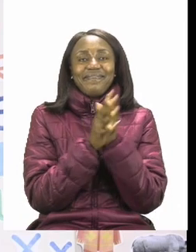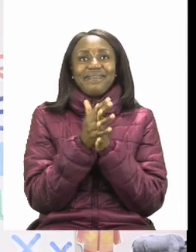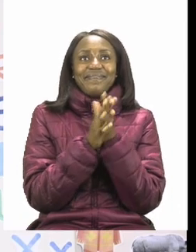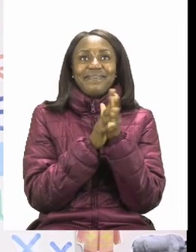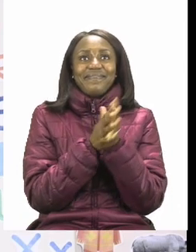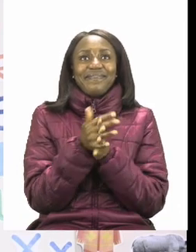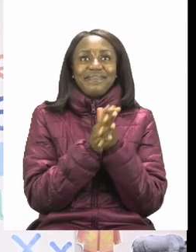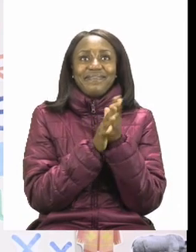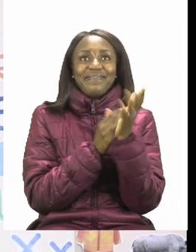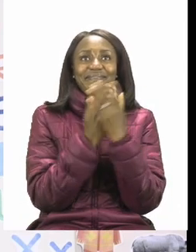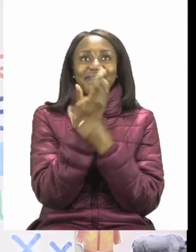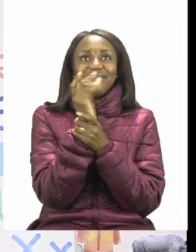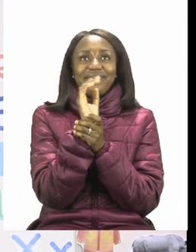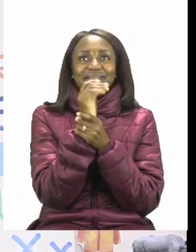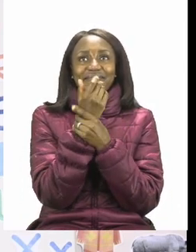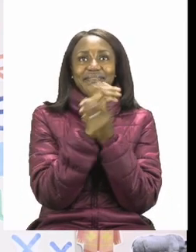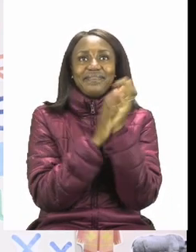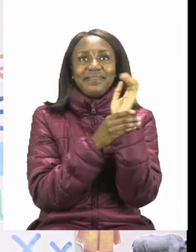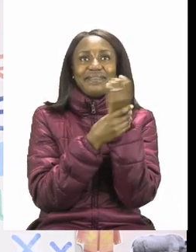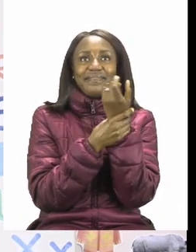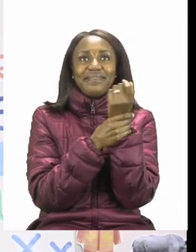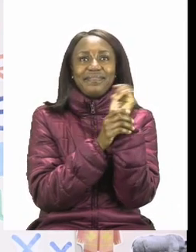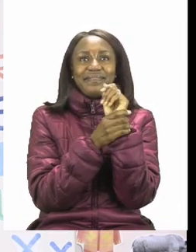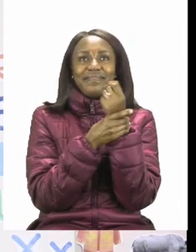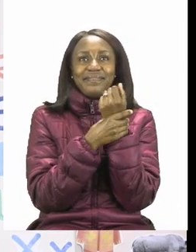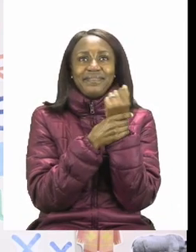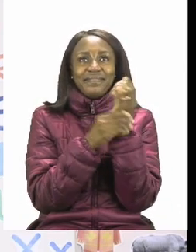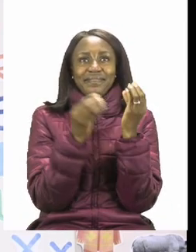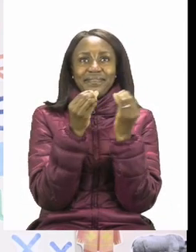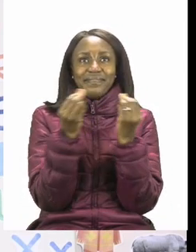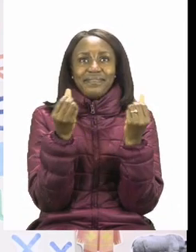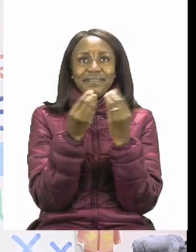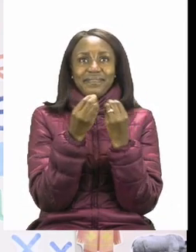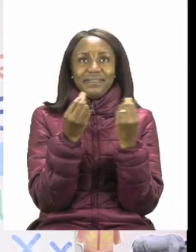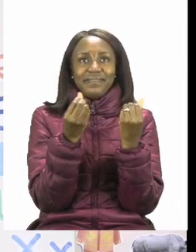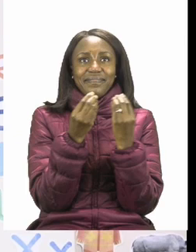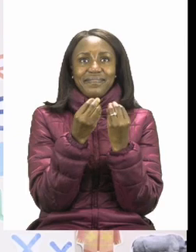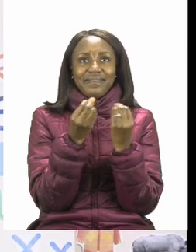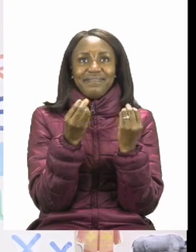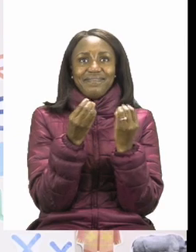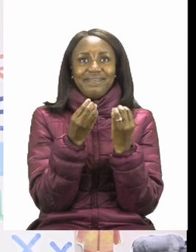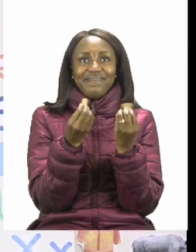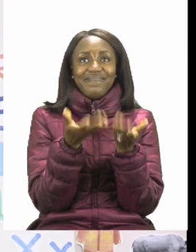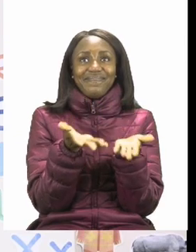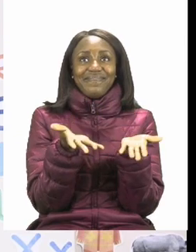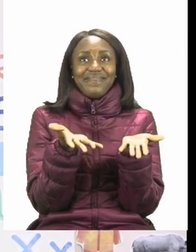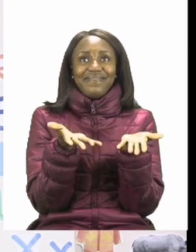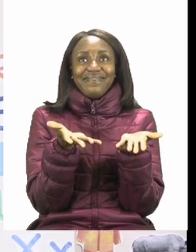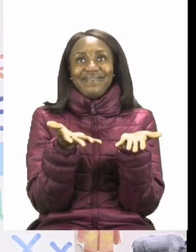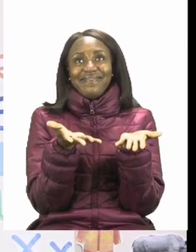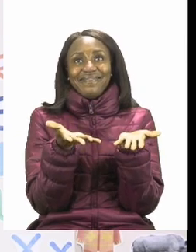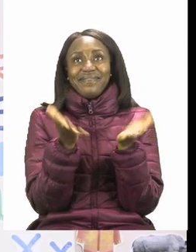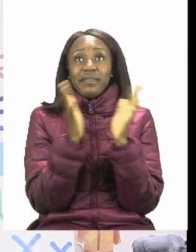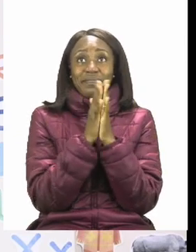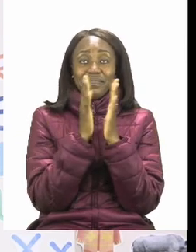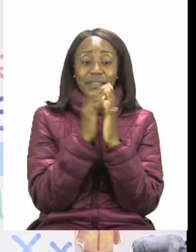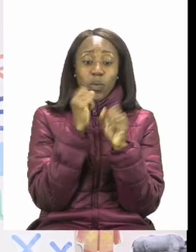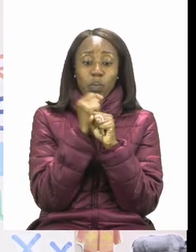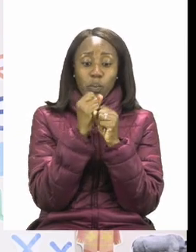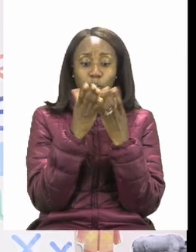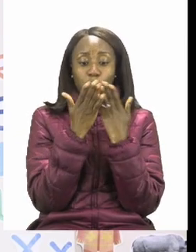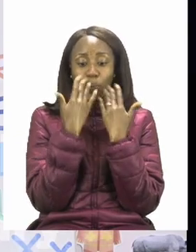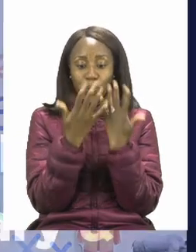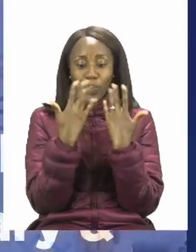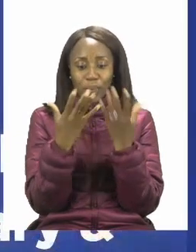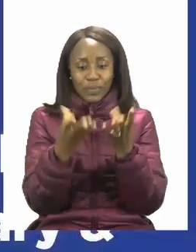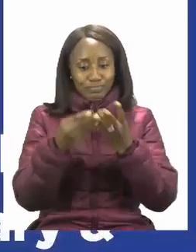fingers, on our wrists, and our fingertips too. Make sure your hands are dry before you touch